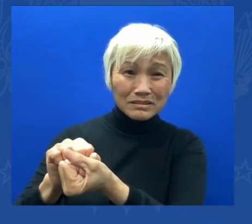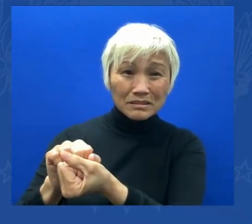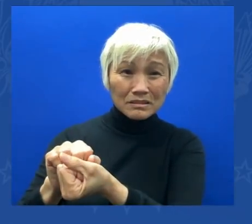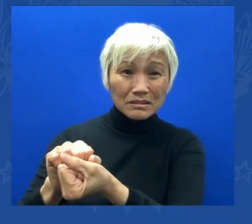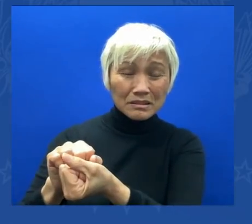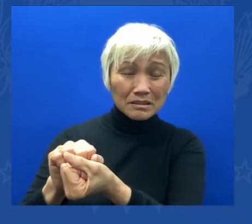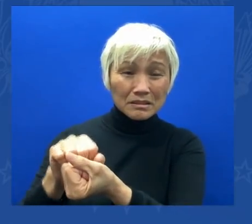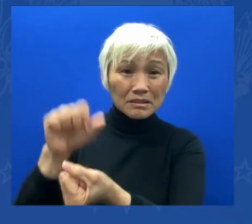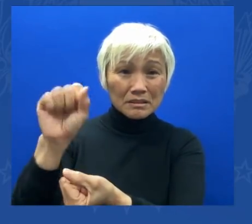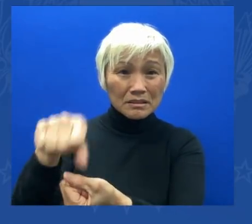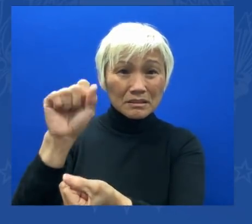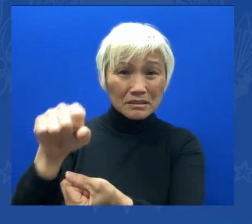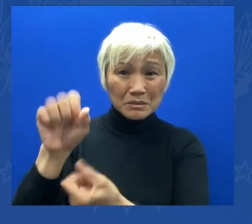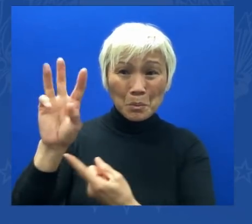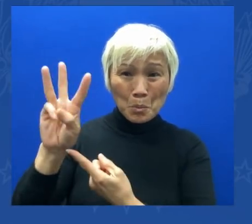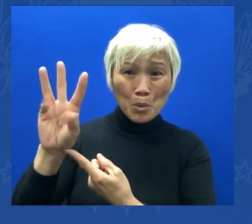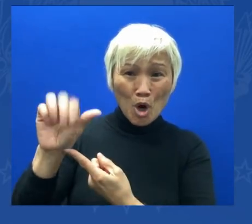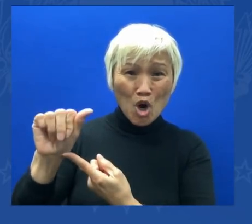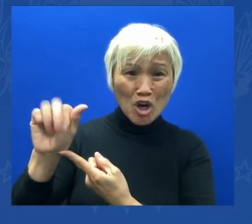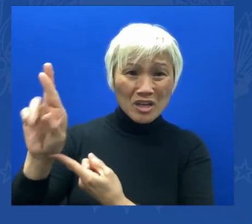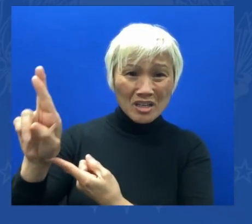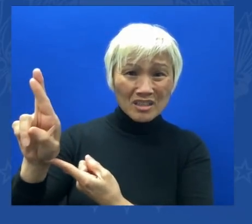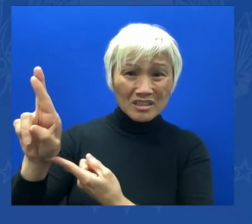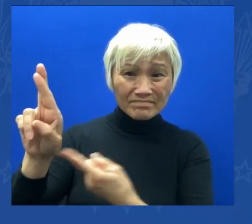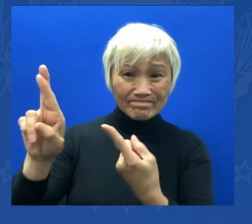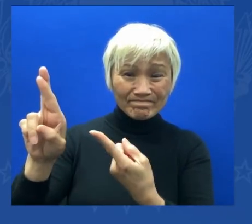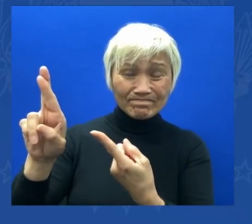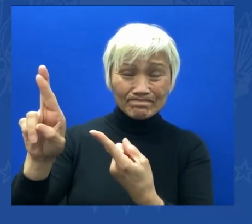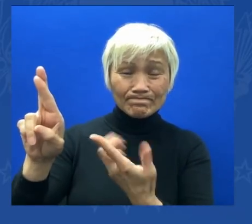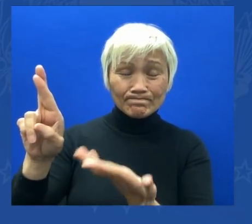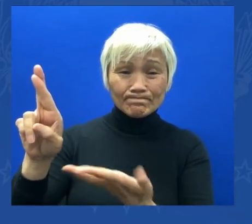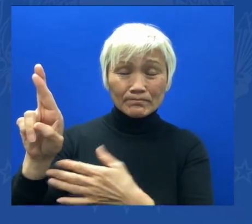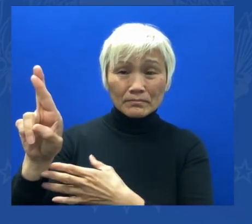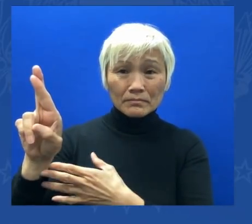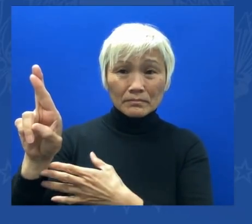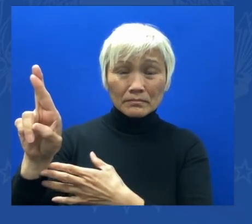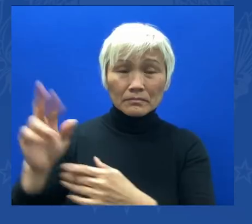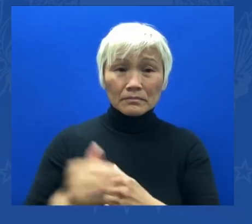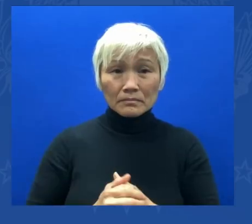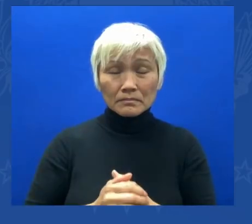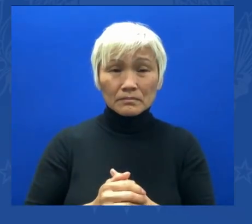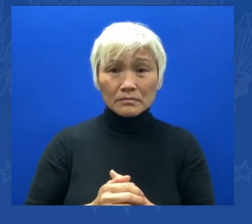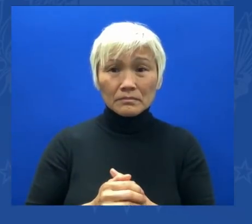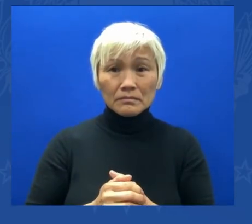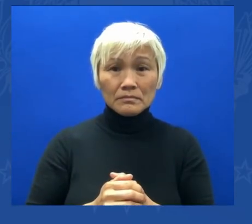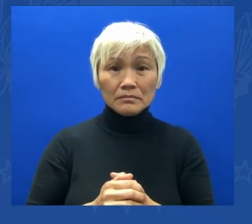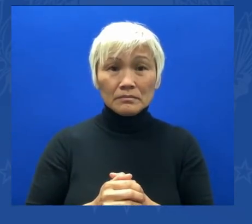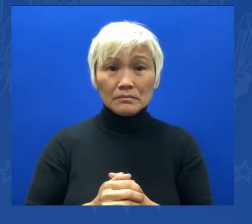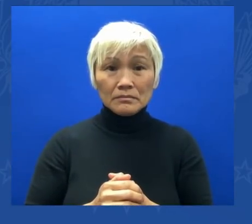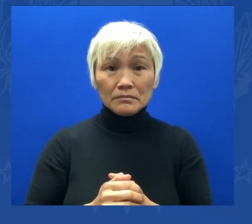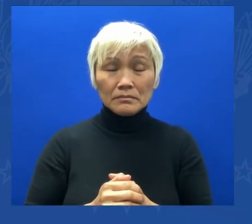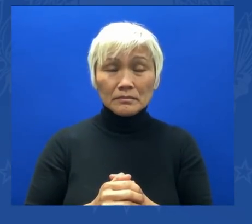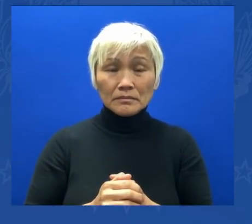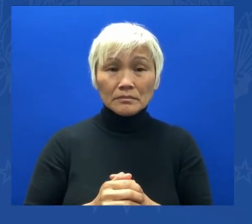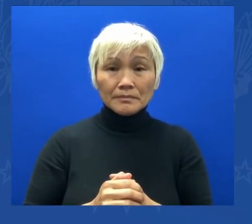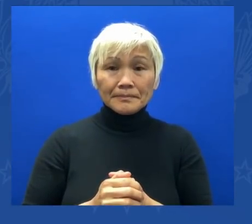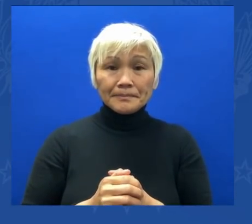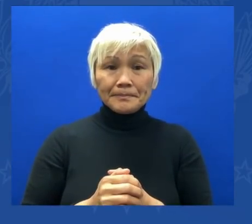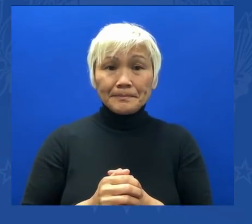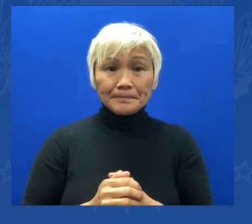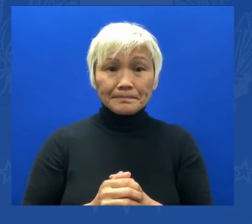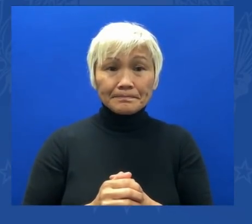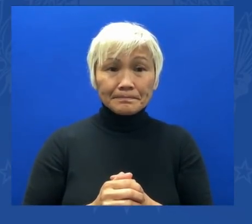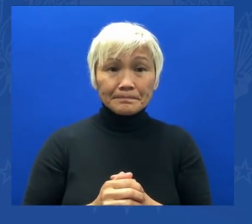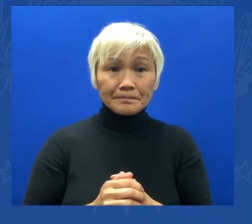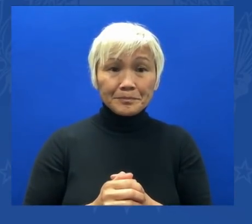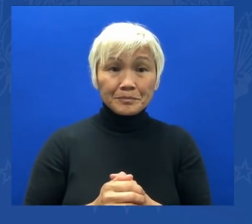also honor the legacy of 2 historic reporters, and that is Alice Dunnigan and Ethel Payne.